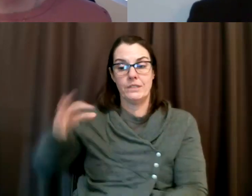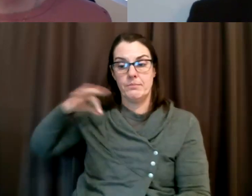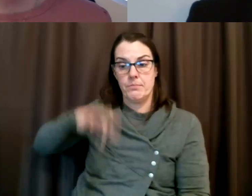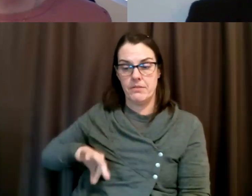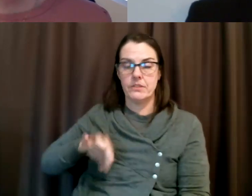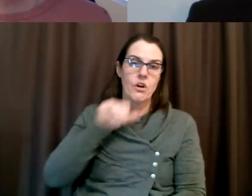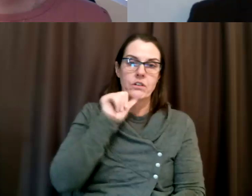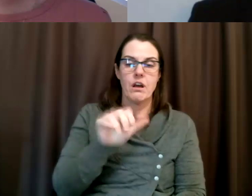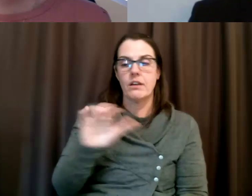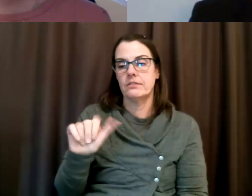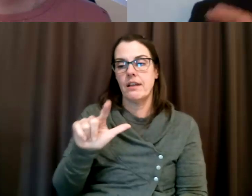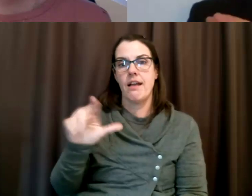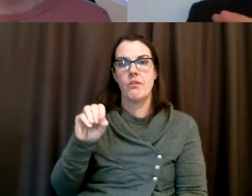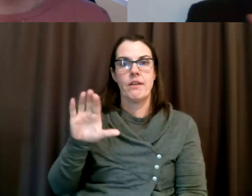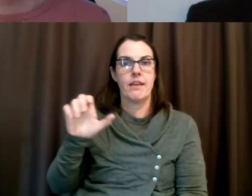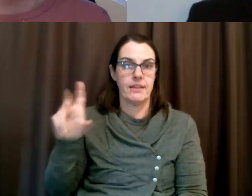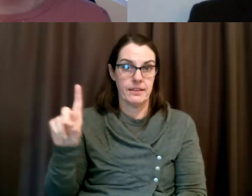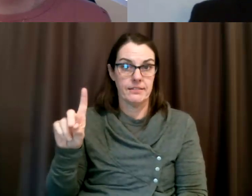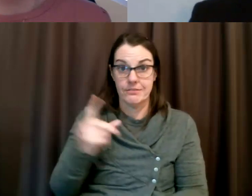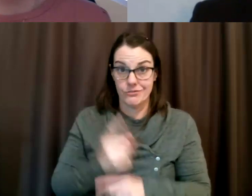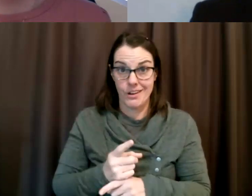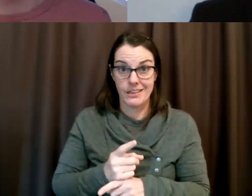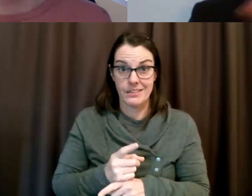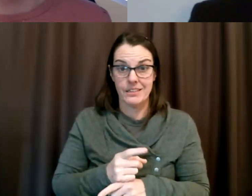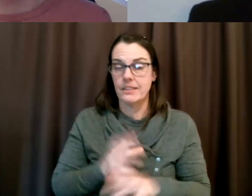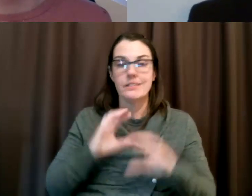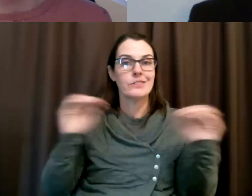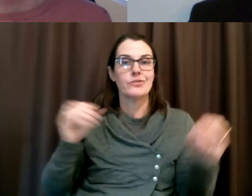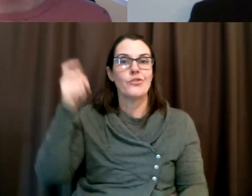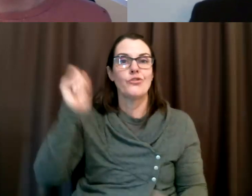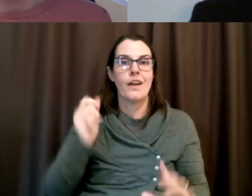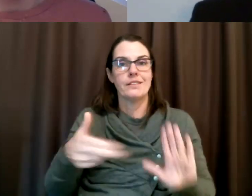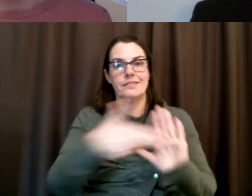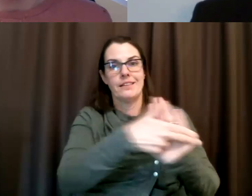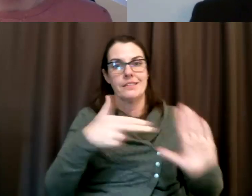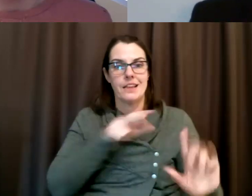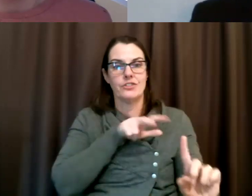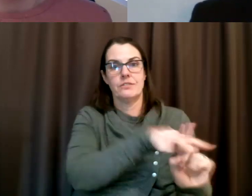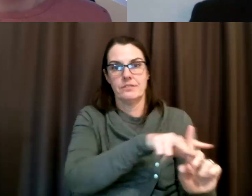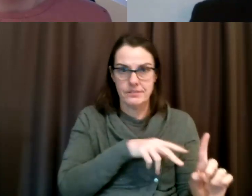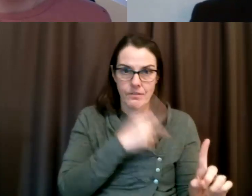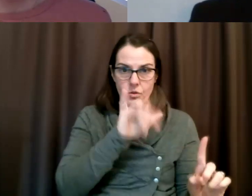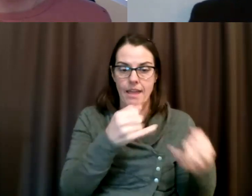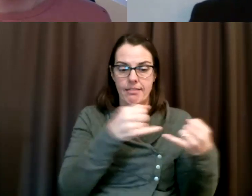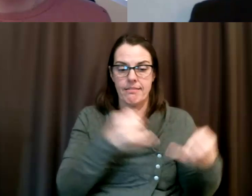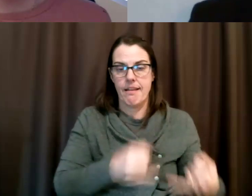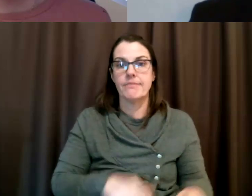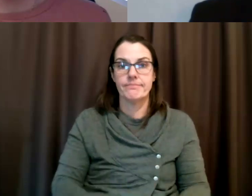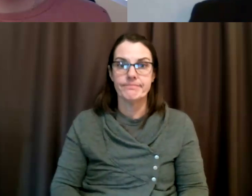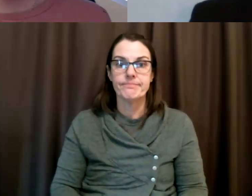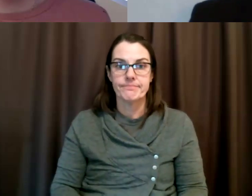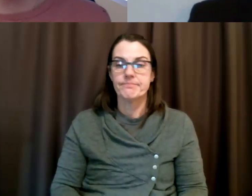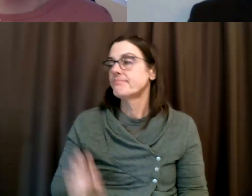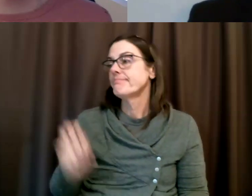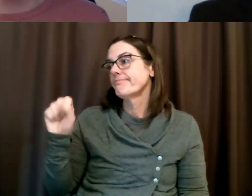unallocated, right? So not there's no grant designation assigned to those line items. Yeah, and I